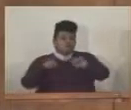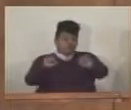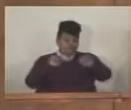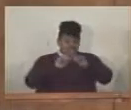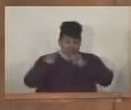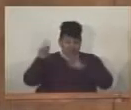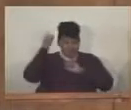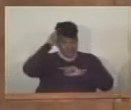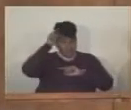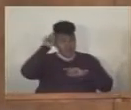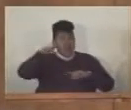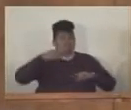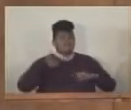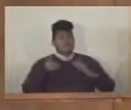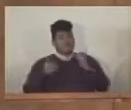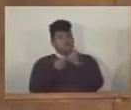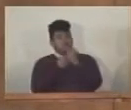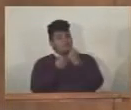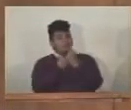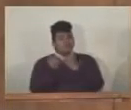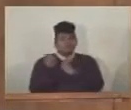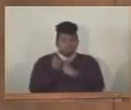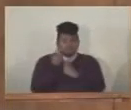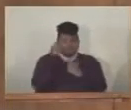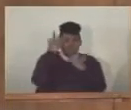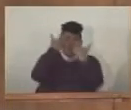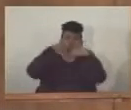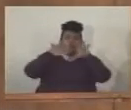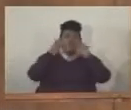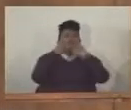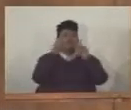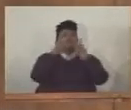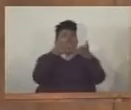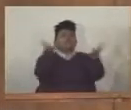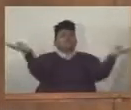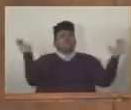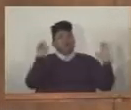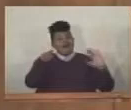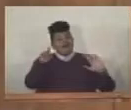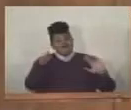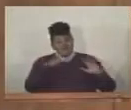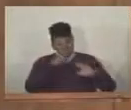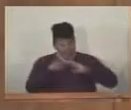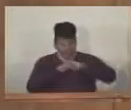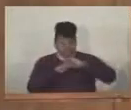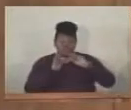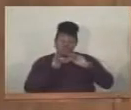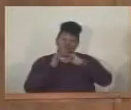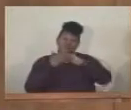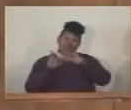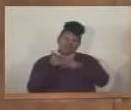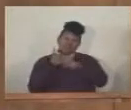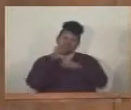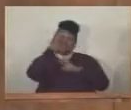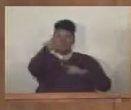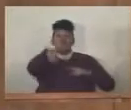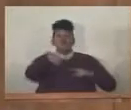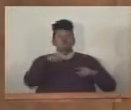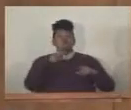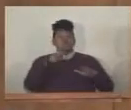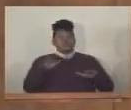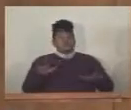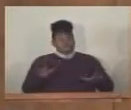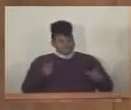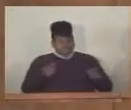bring about a miracle. No one person has the formula. The rest of us cannot fold